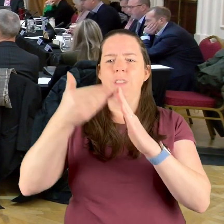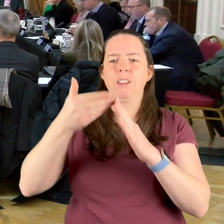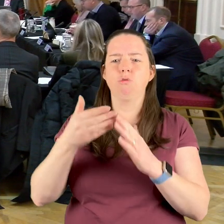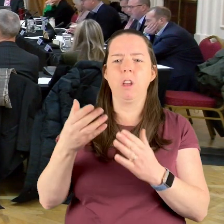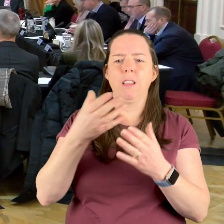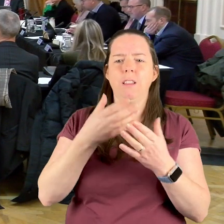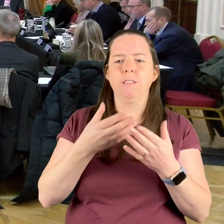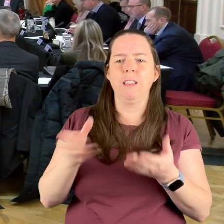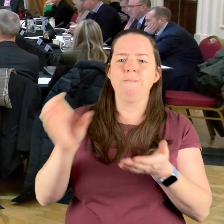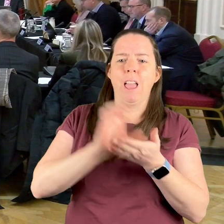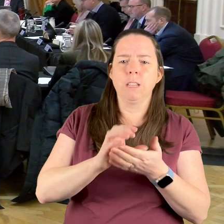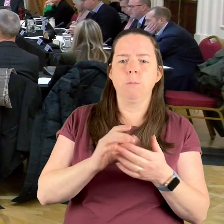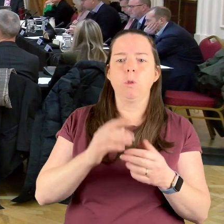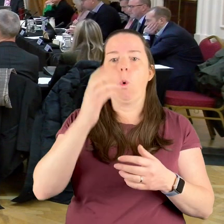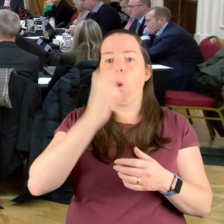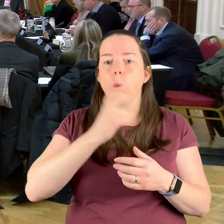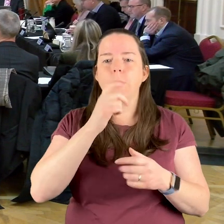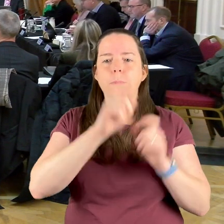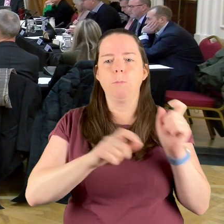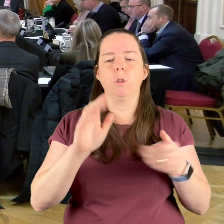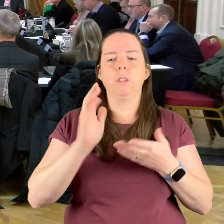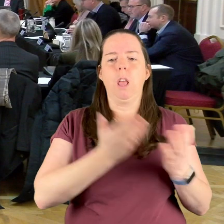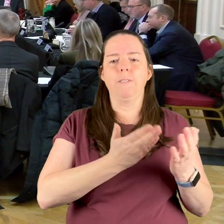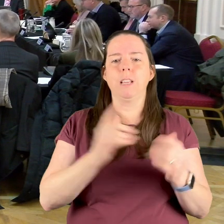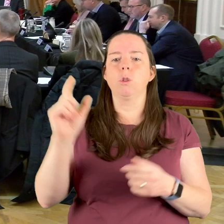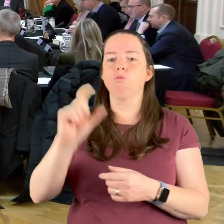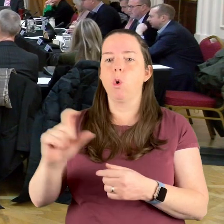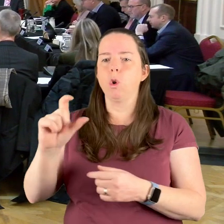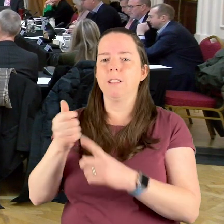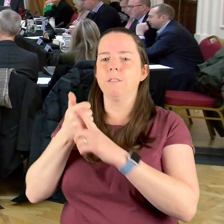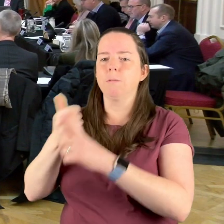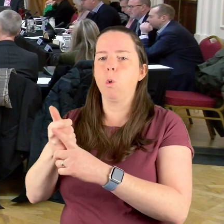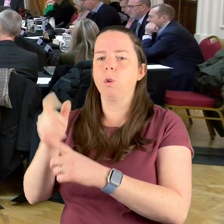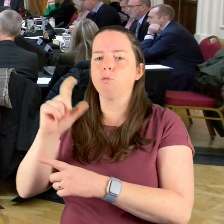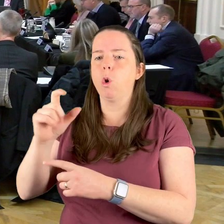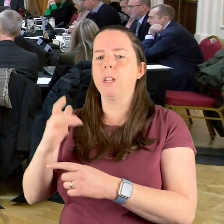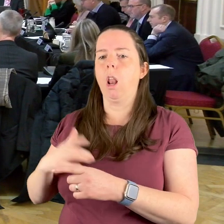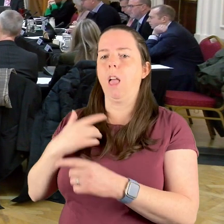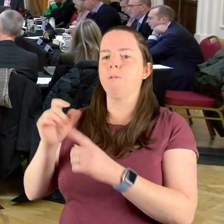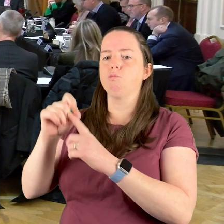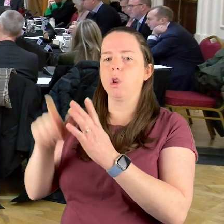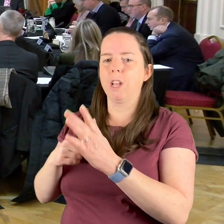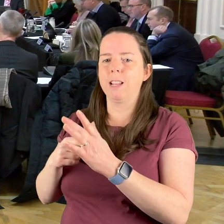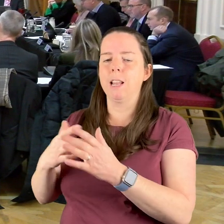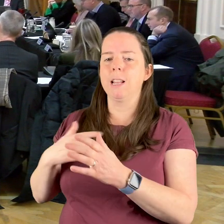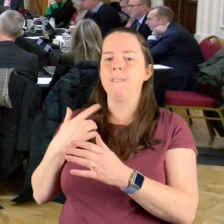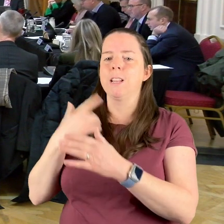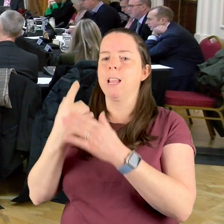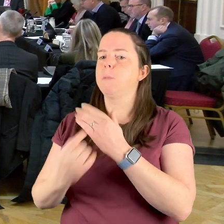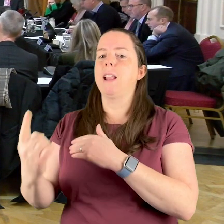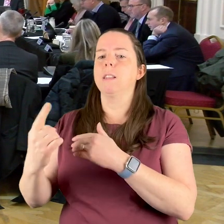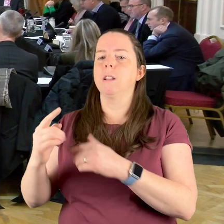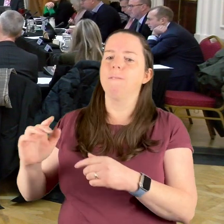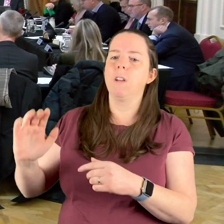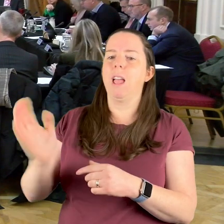investment around older people's services, and in Croydon it supports the Croydon Life project, the